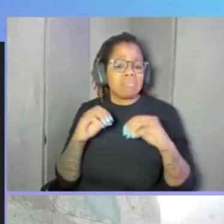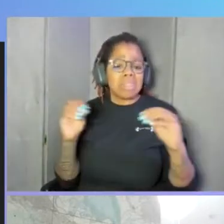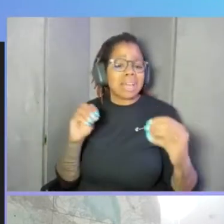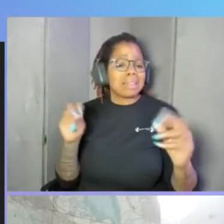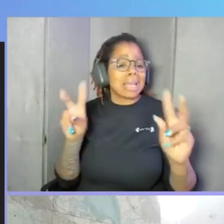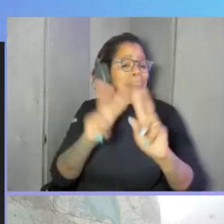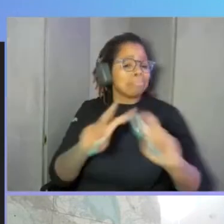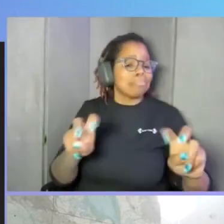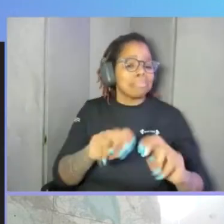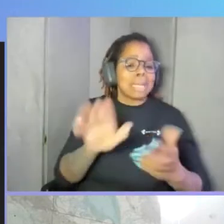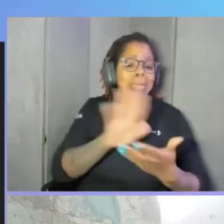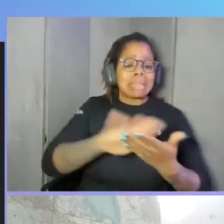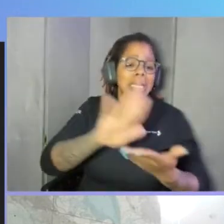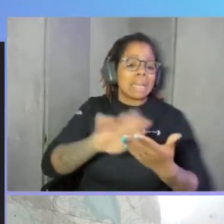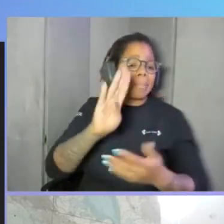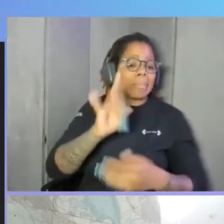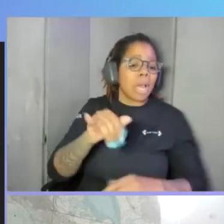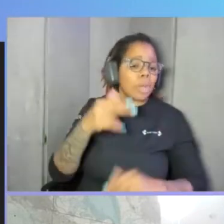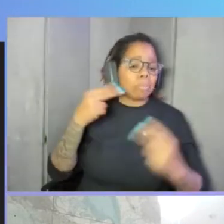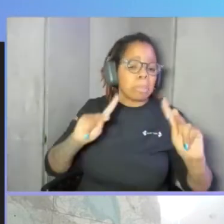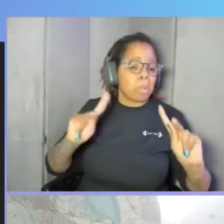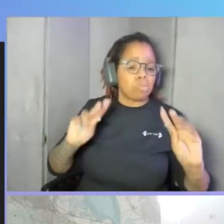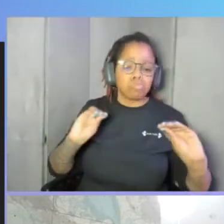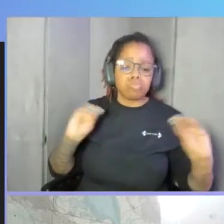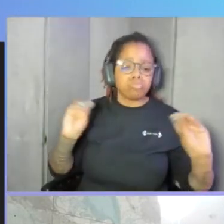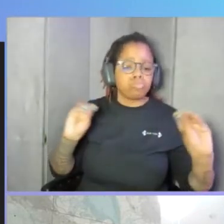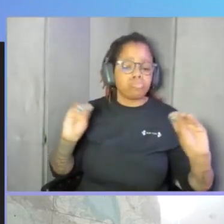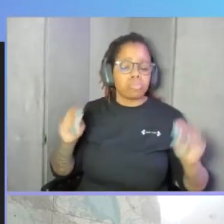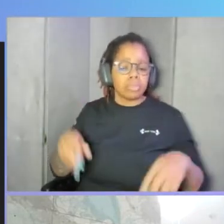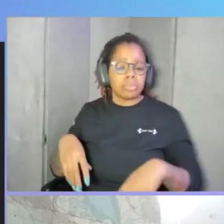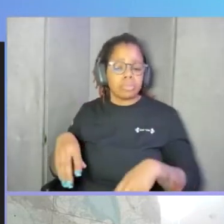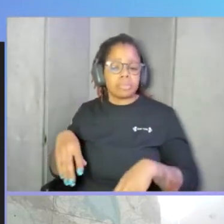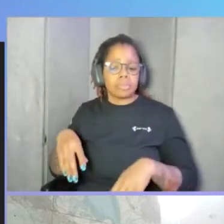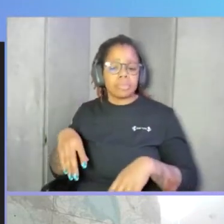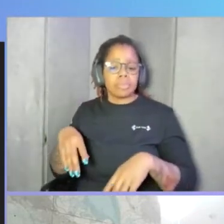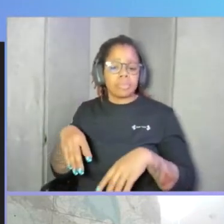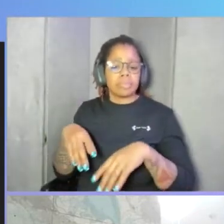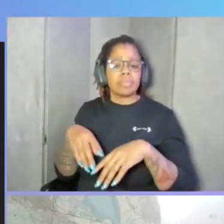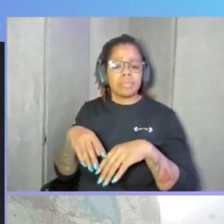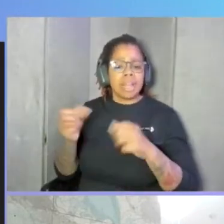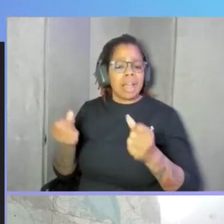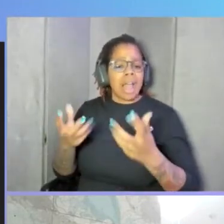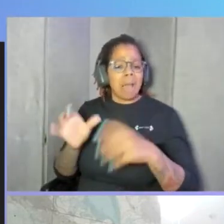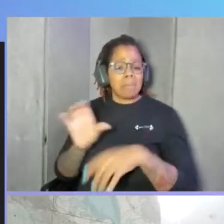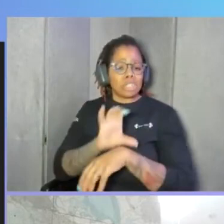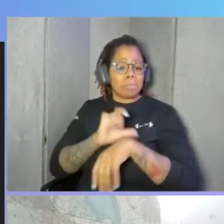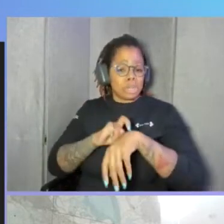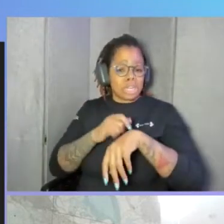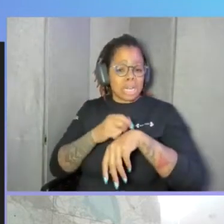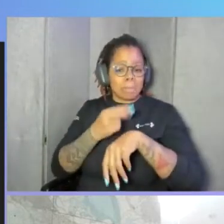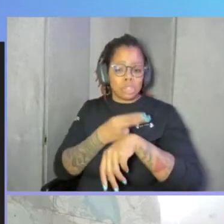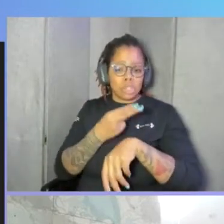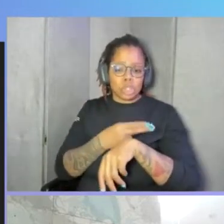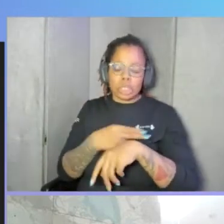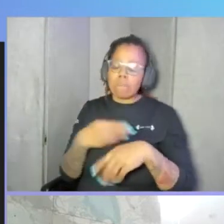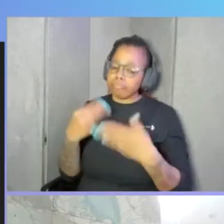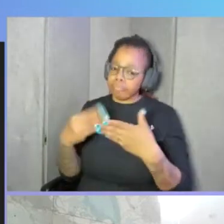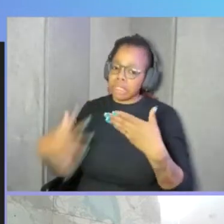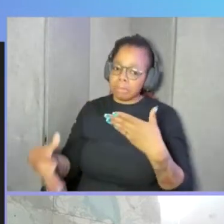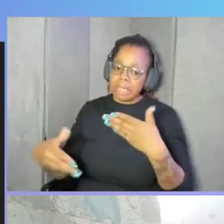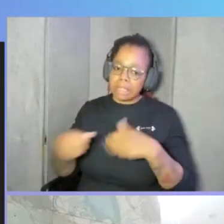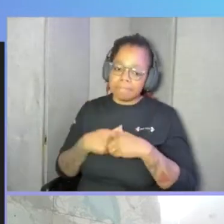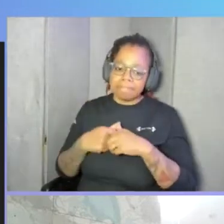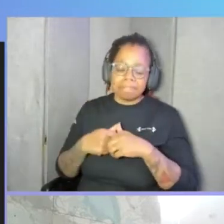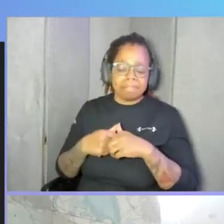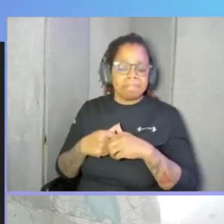by humans. It's computationally, meaning how much computer time it uses, very expensive